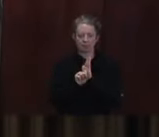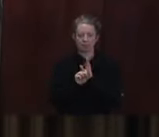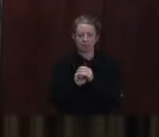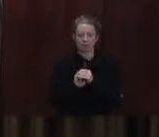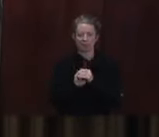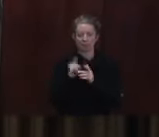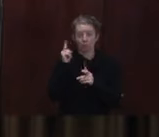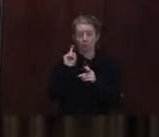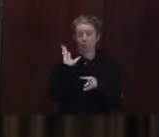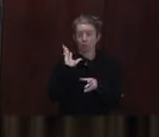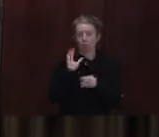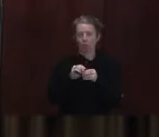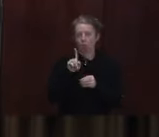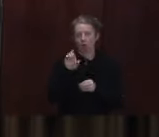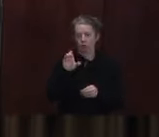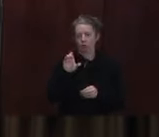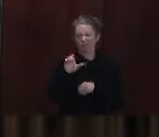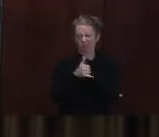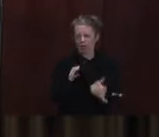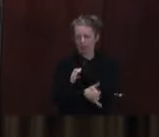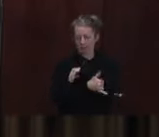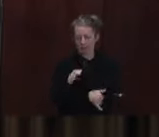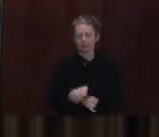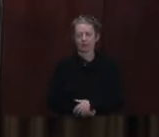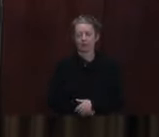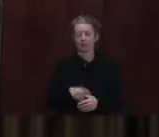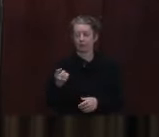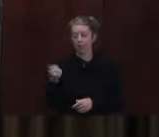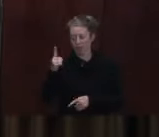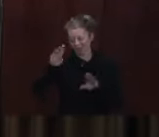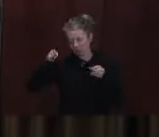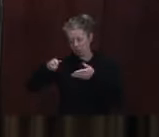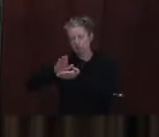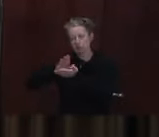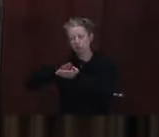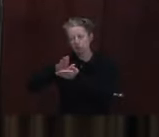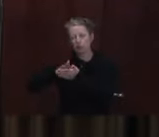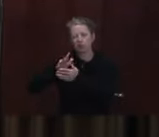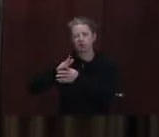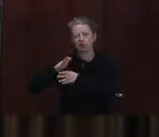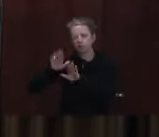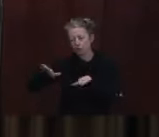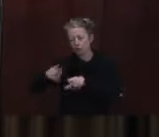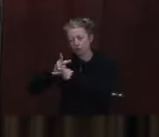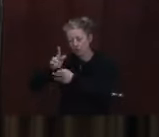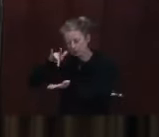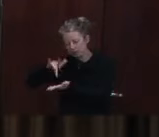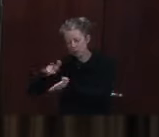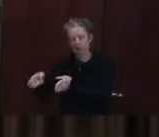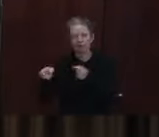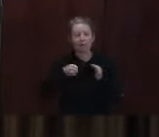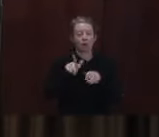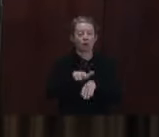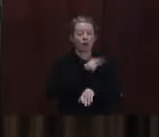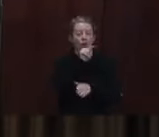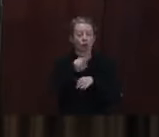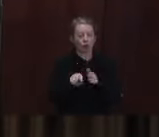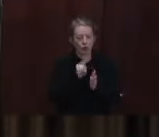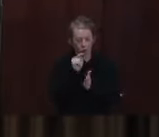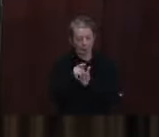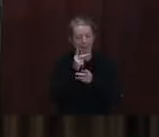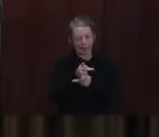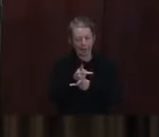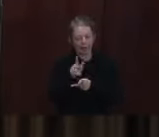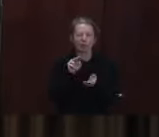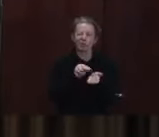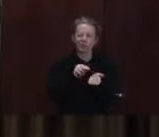all 100 counties. One is schools and child care centers. One is long-term care facilities,